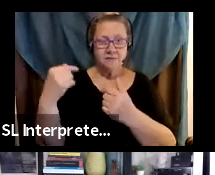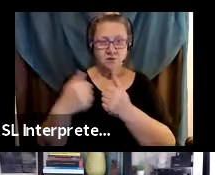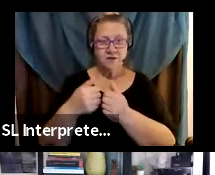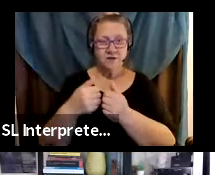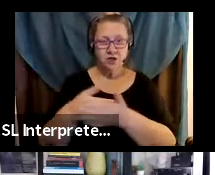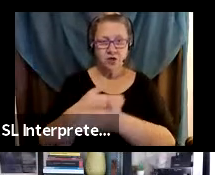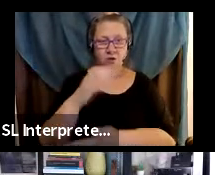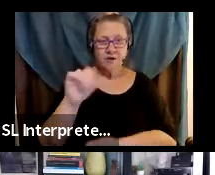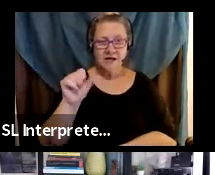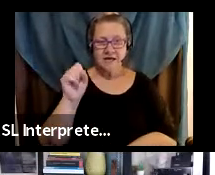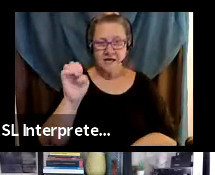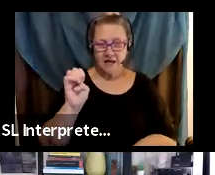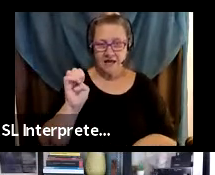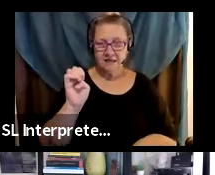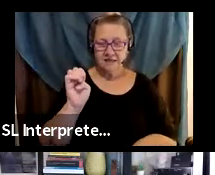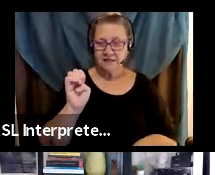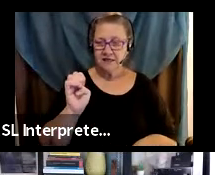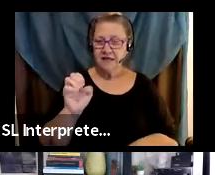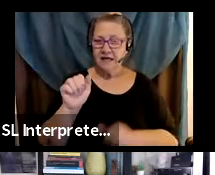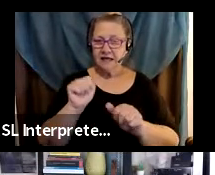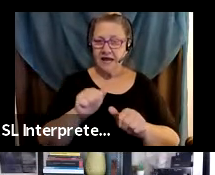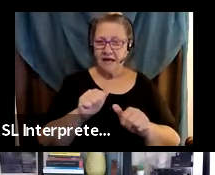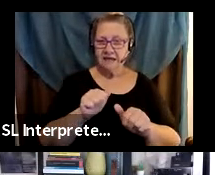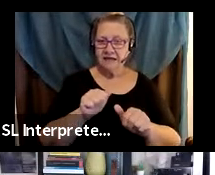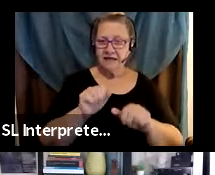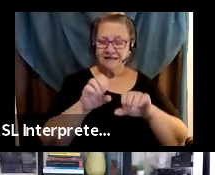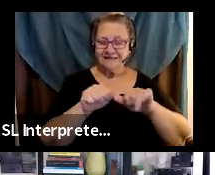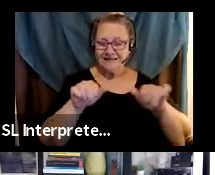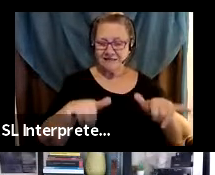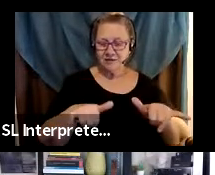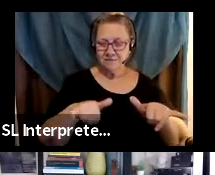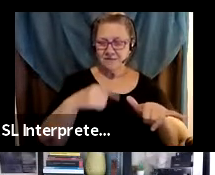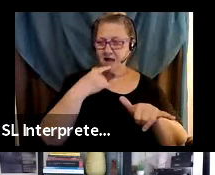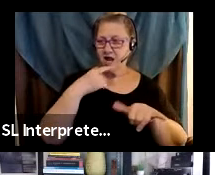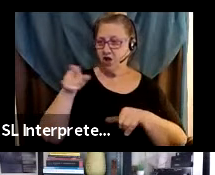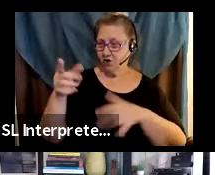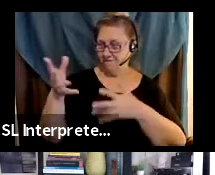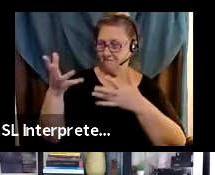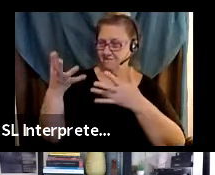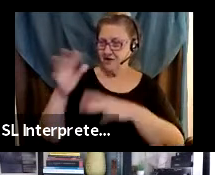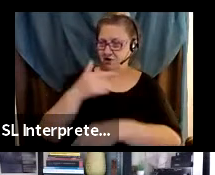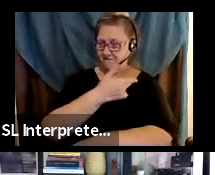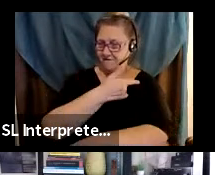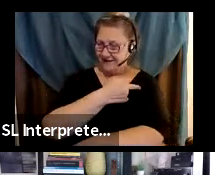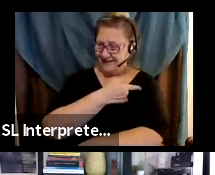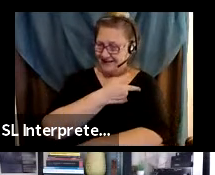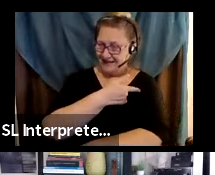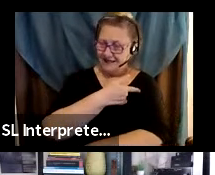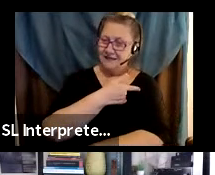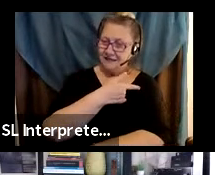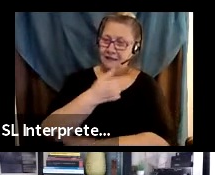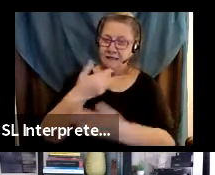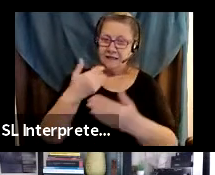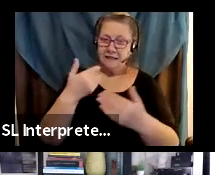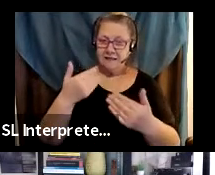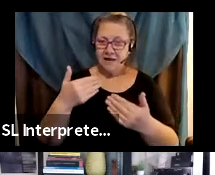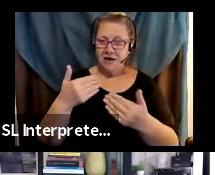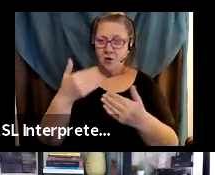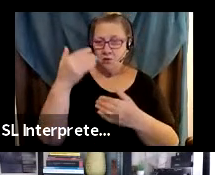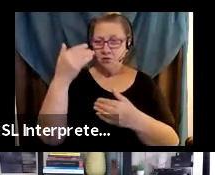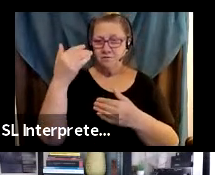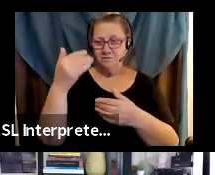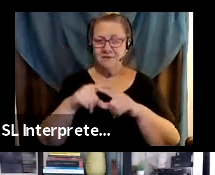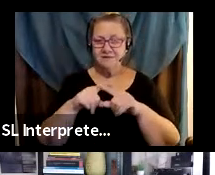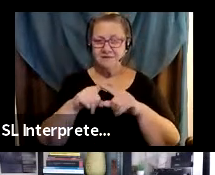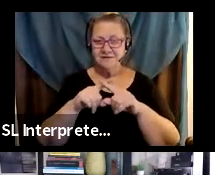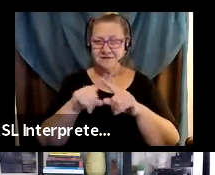to say, oh, you were vaccinated, so we're keeping track of how many people that have been vaccinated are still getting it to make sure that those numbers are still accurate,